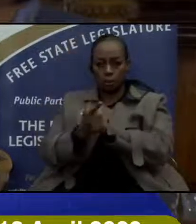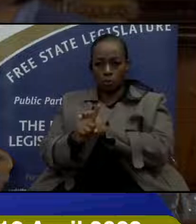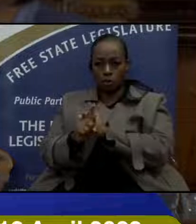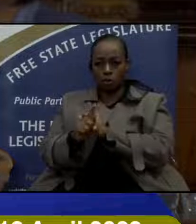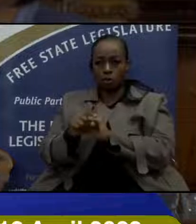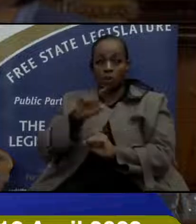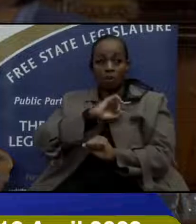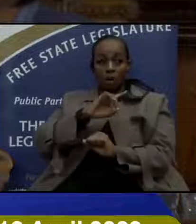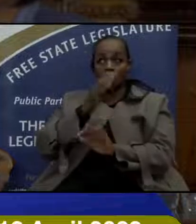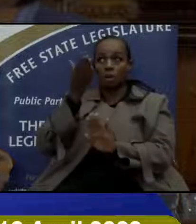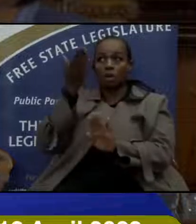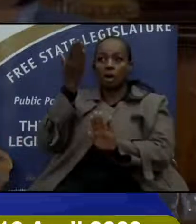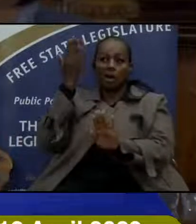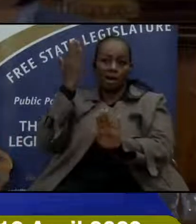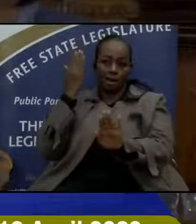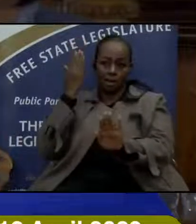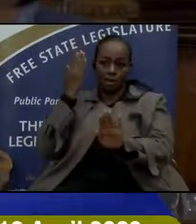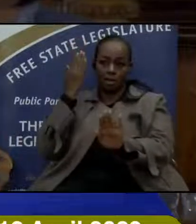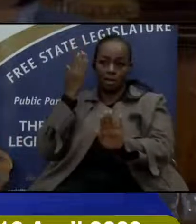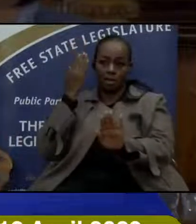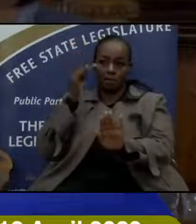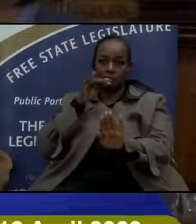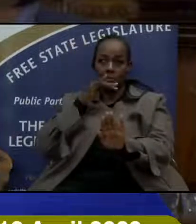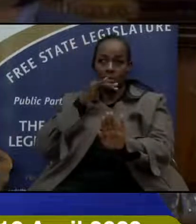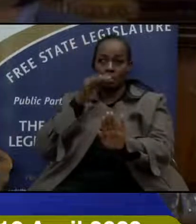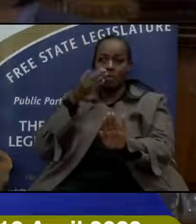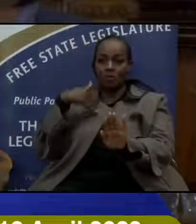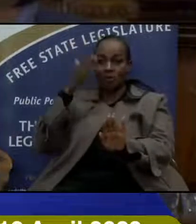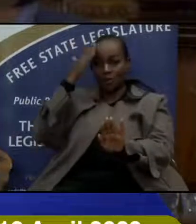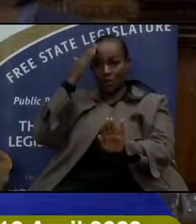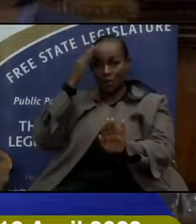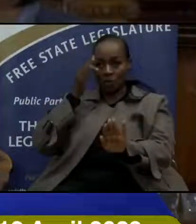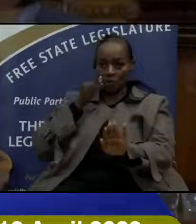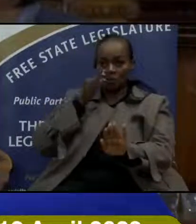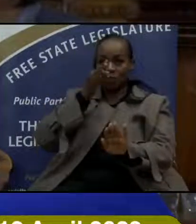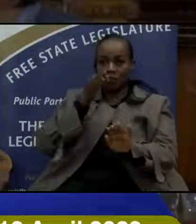our past informs us about our future.